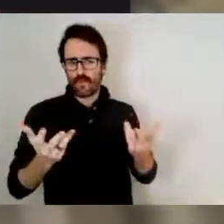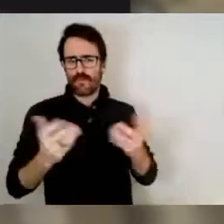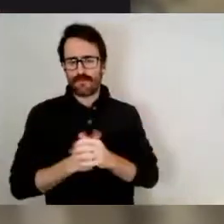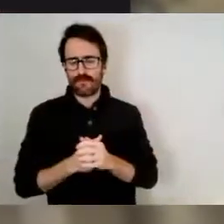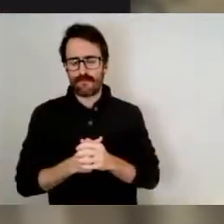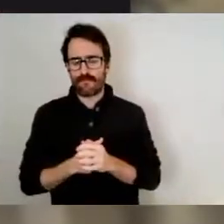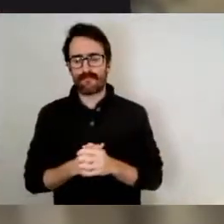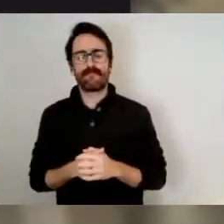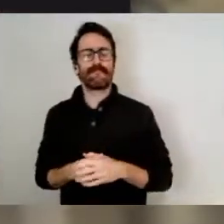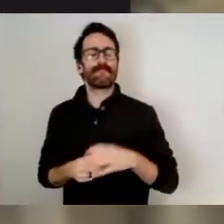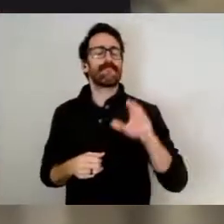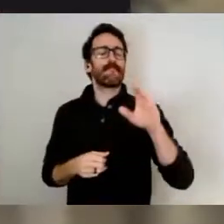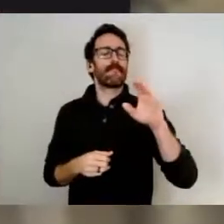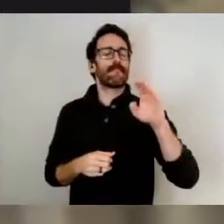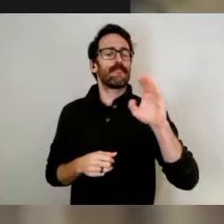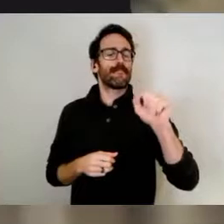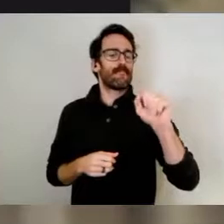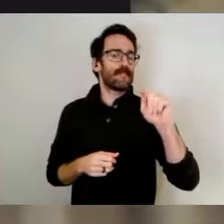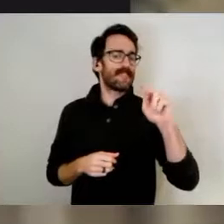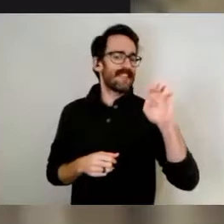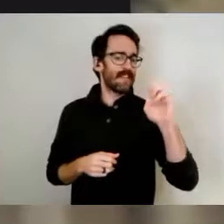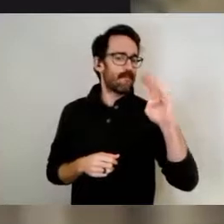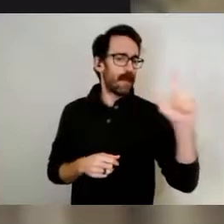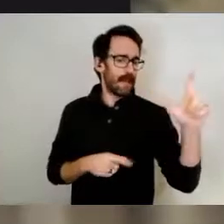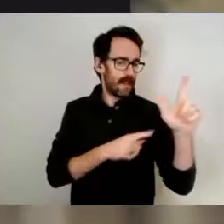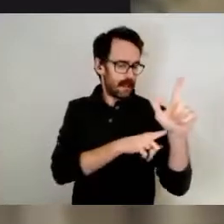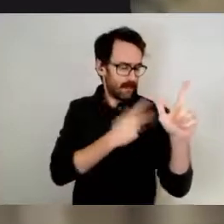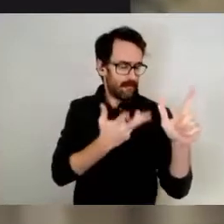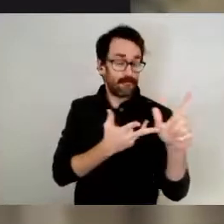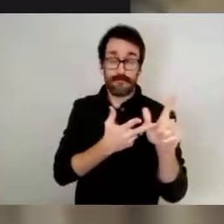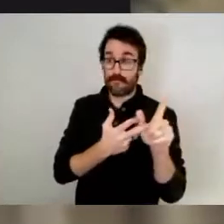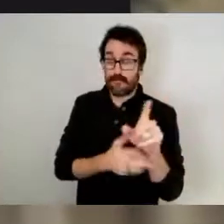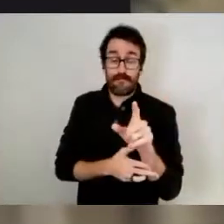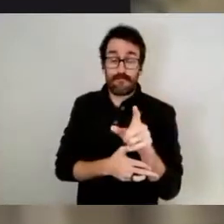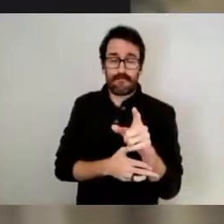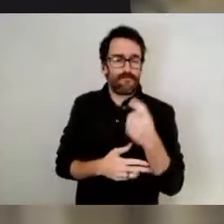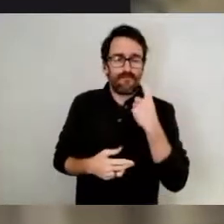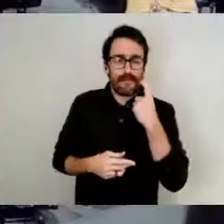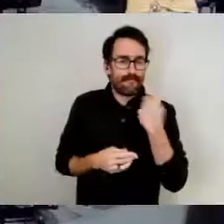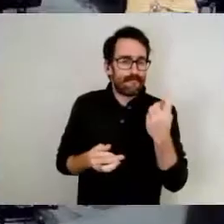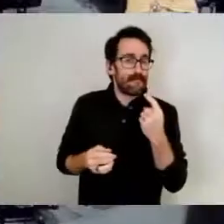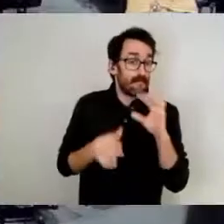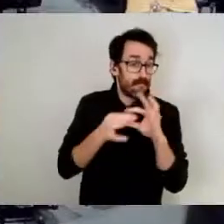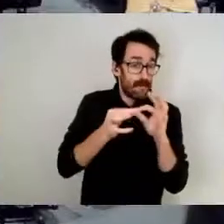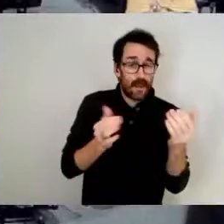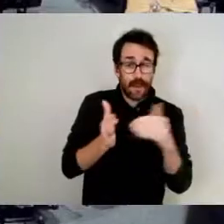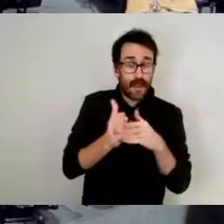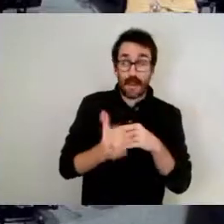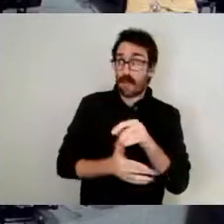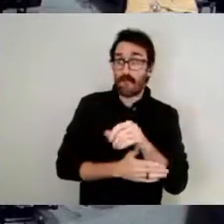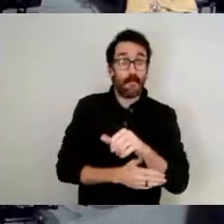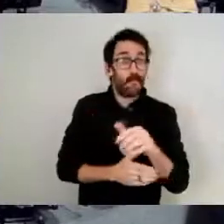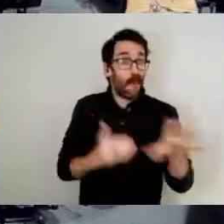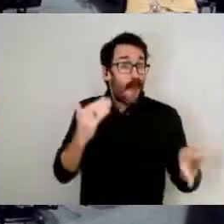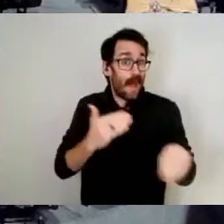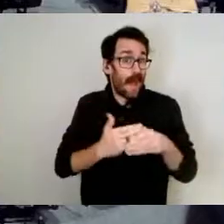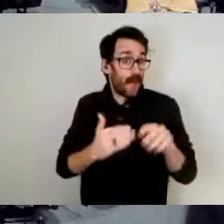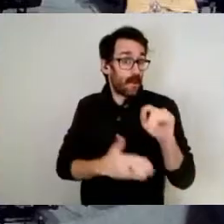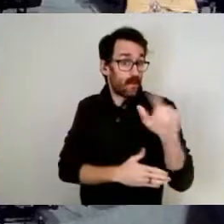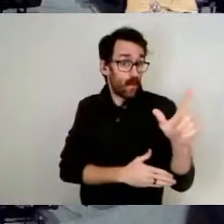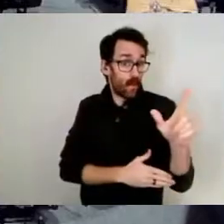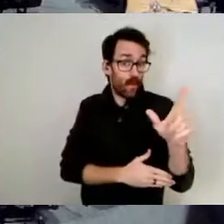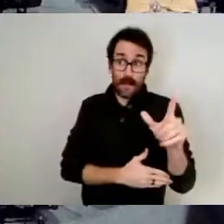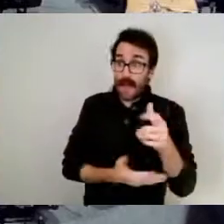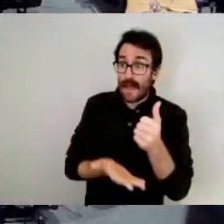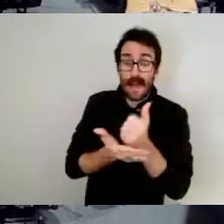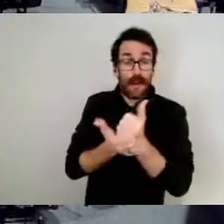Thank you very much, Laura. Up next, we have Joanne Chianello at CBC. Hi, thanks. I don't go first now, so maybe the mayor